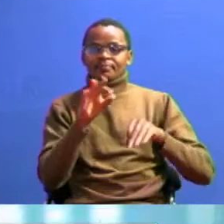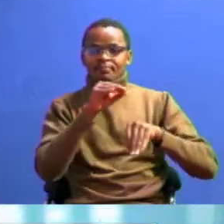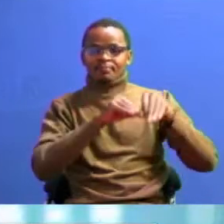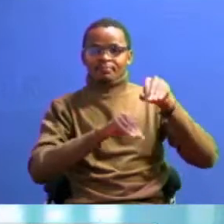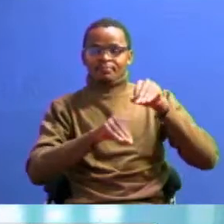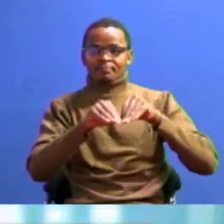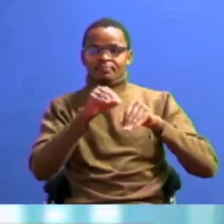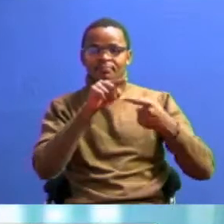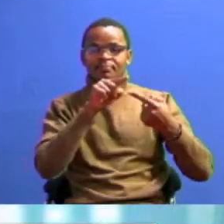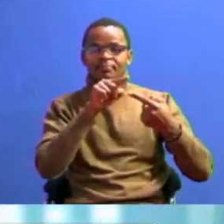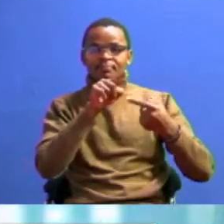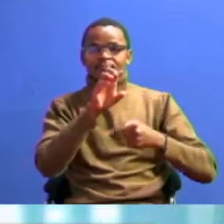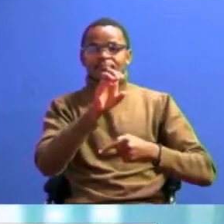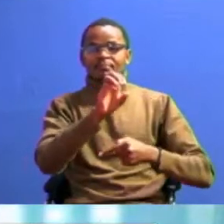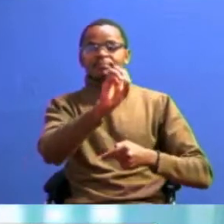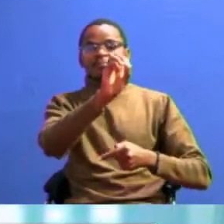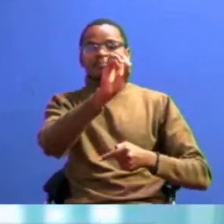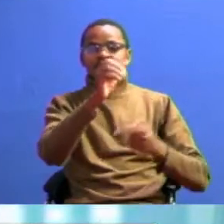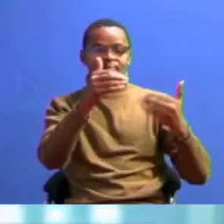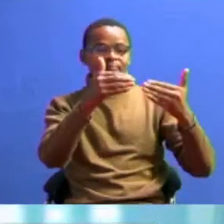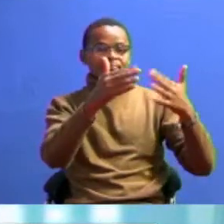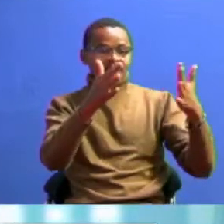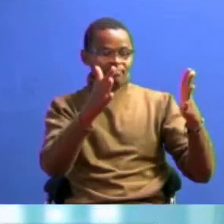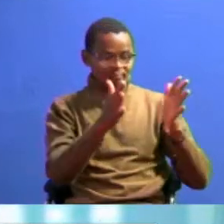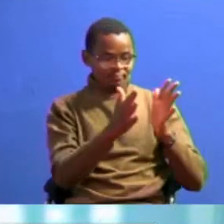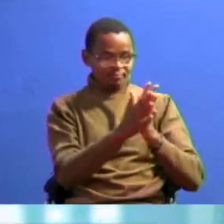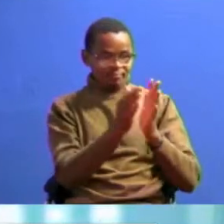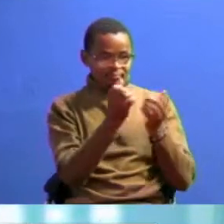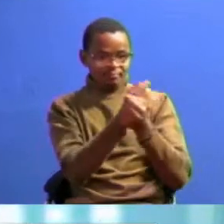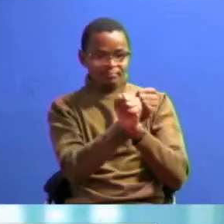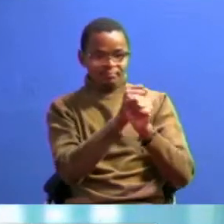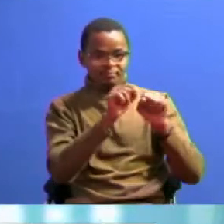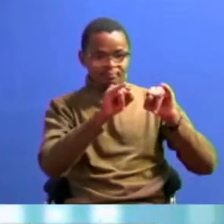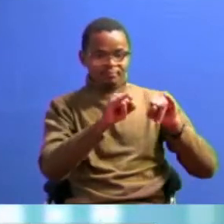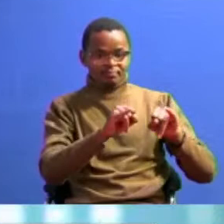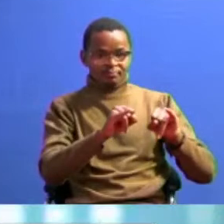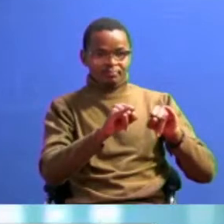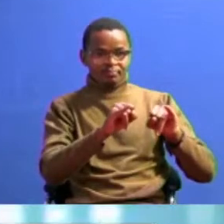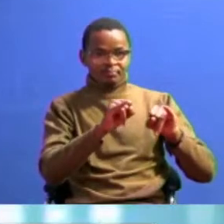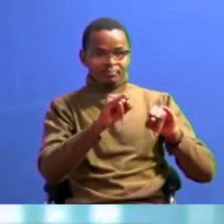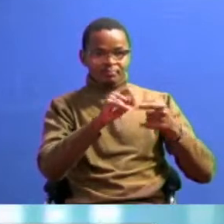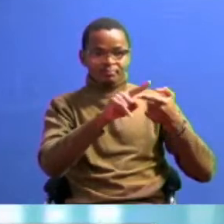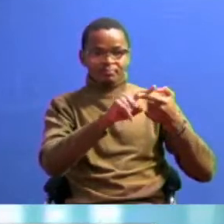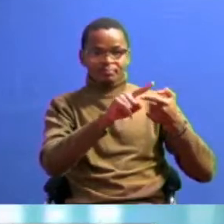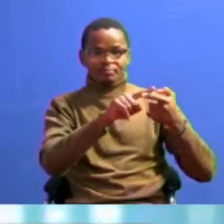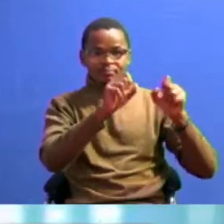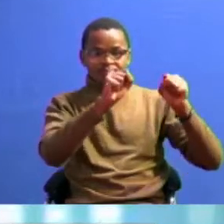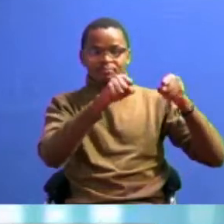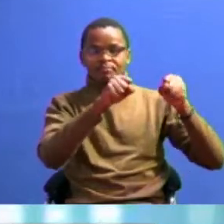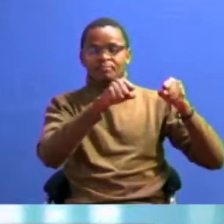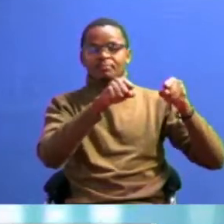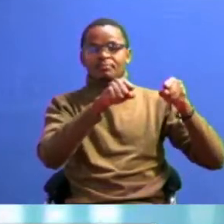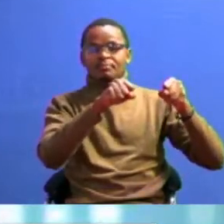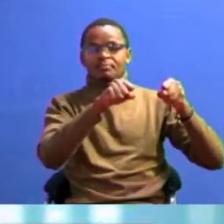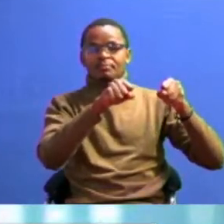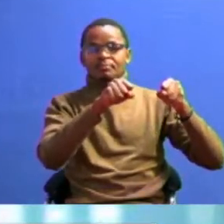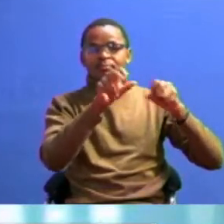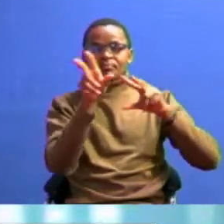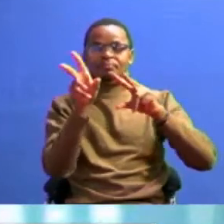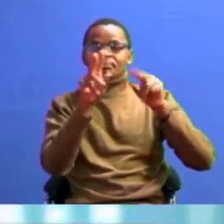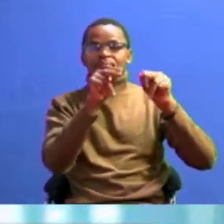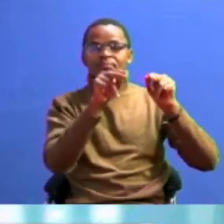contribute to a community. They are not able to live to optimize their potential. Ordinary